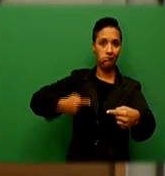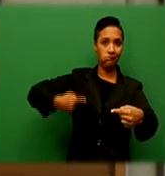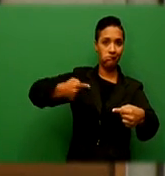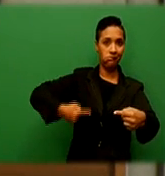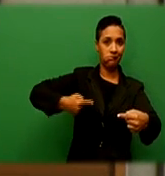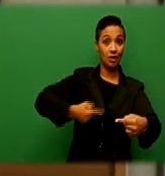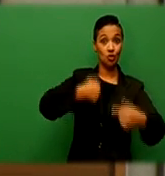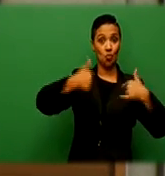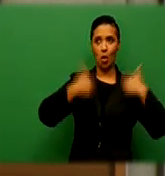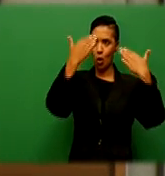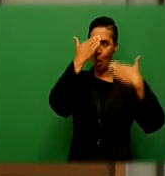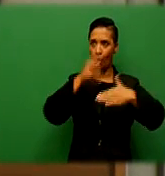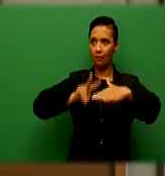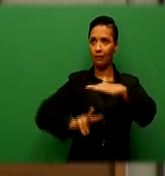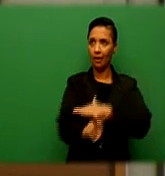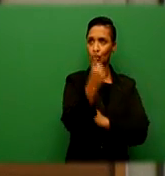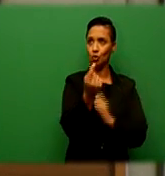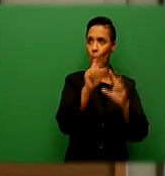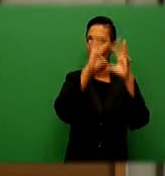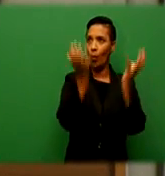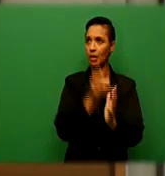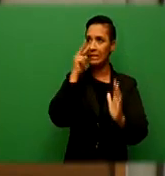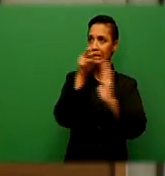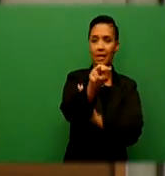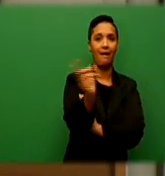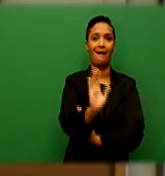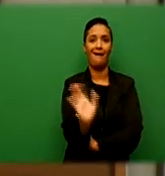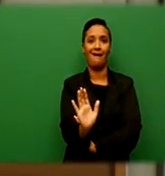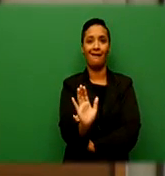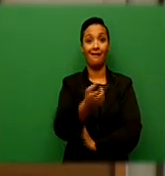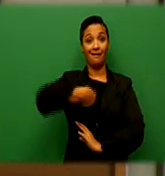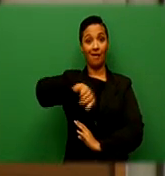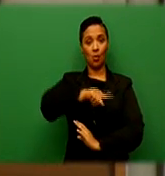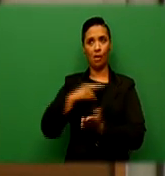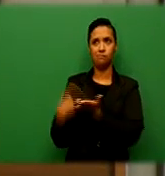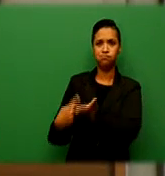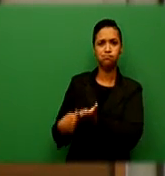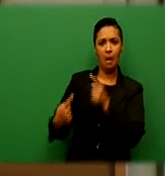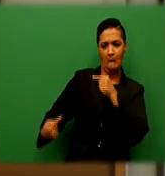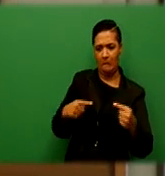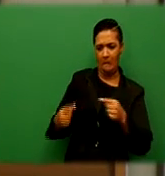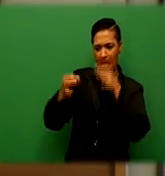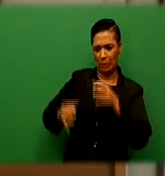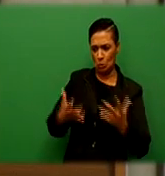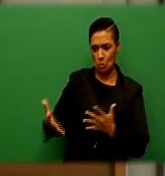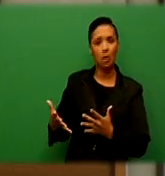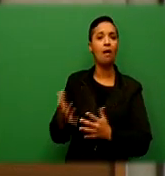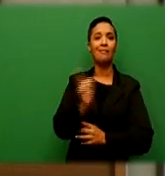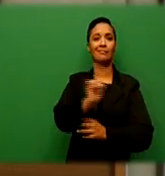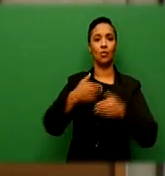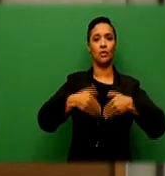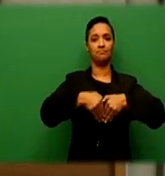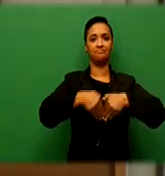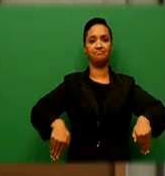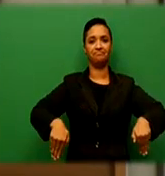political developments would do going forward. The MPC does not deliberate on political developments. We